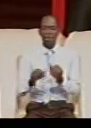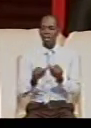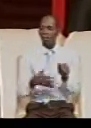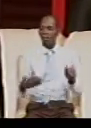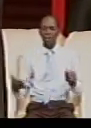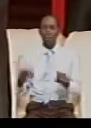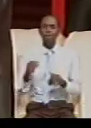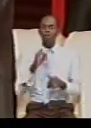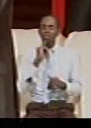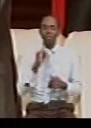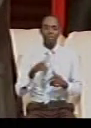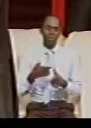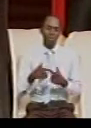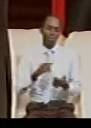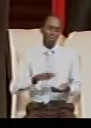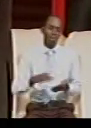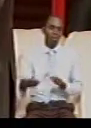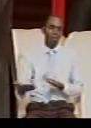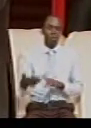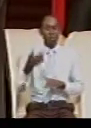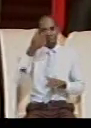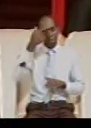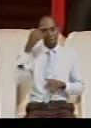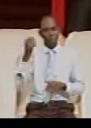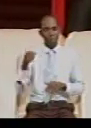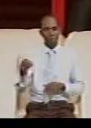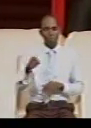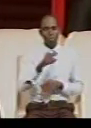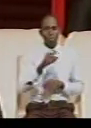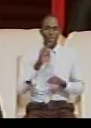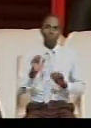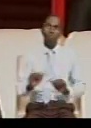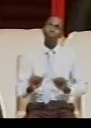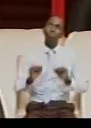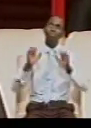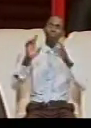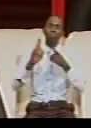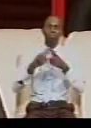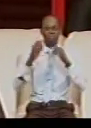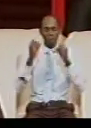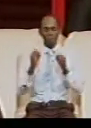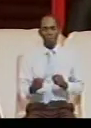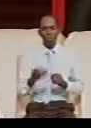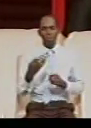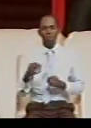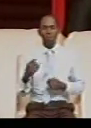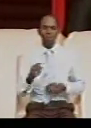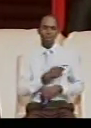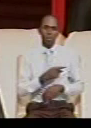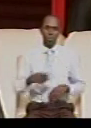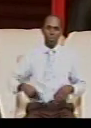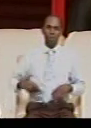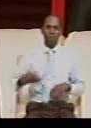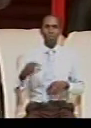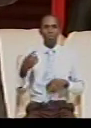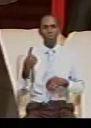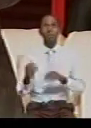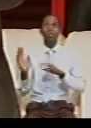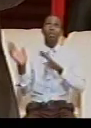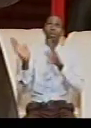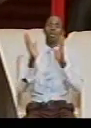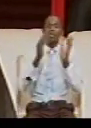dead because of yielding to the prince of the power of the air, the spirit that now walketh in